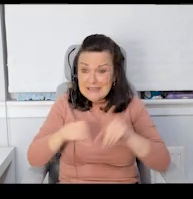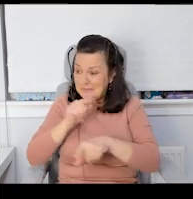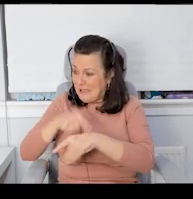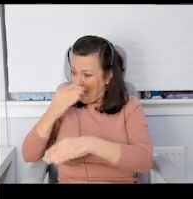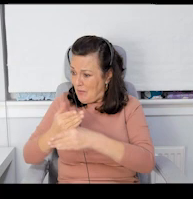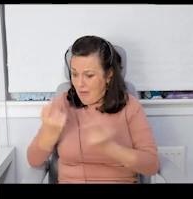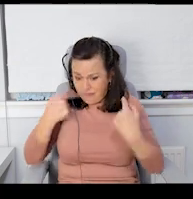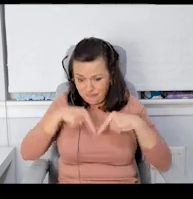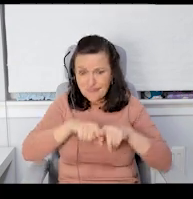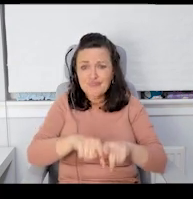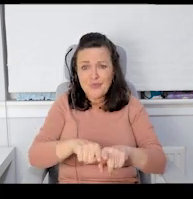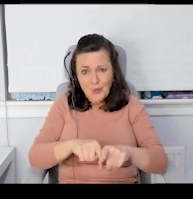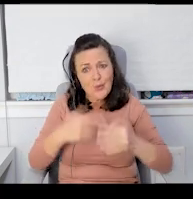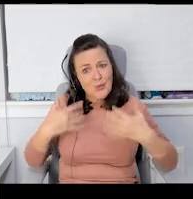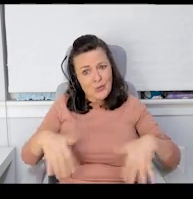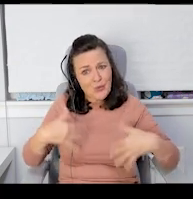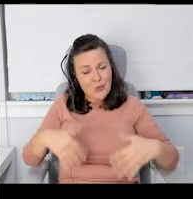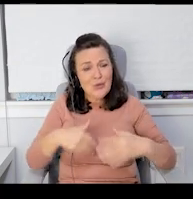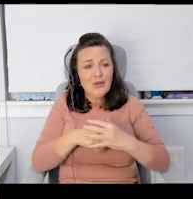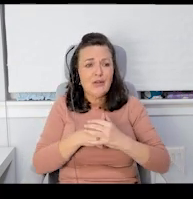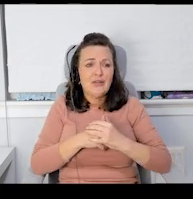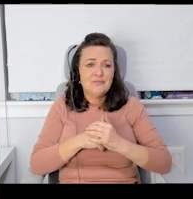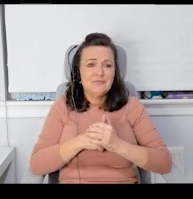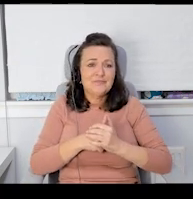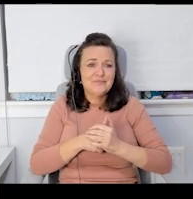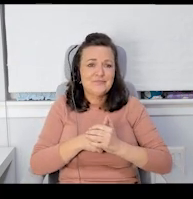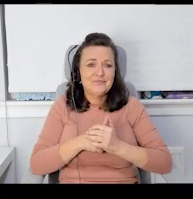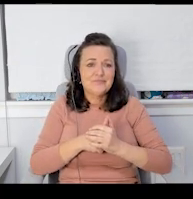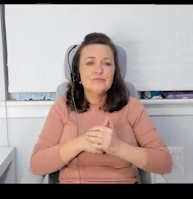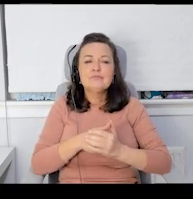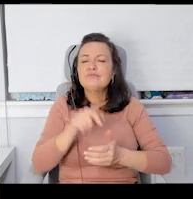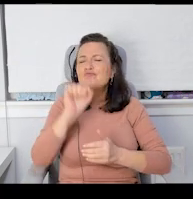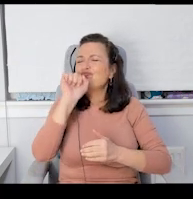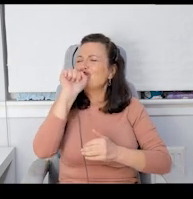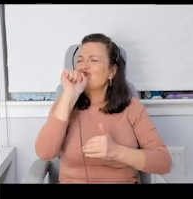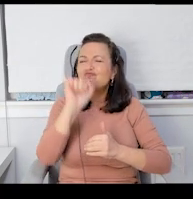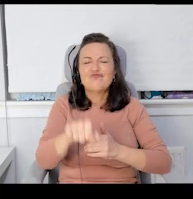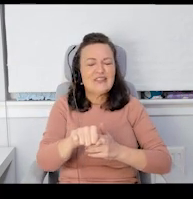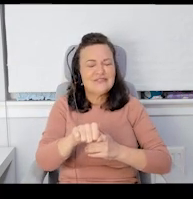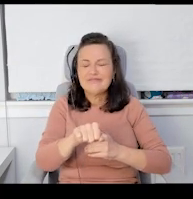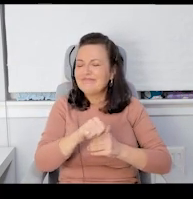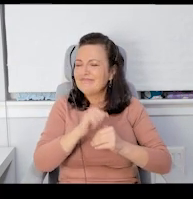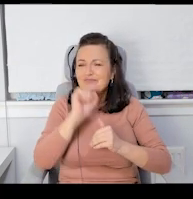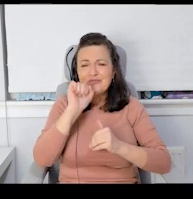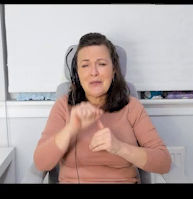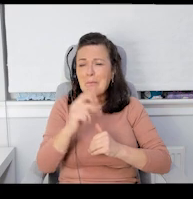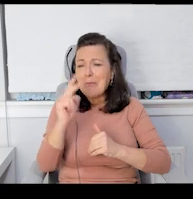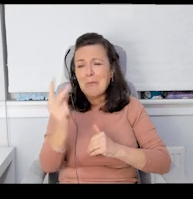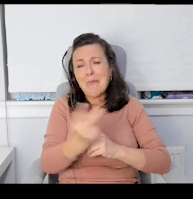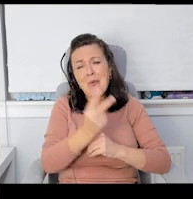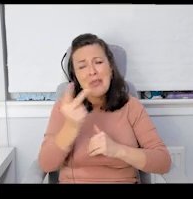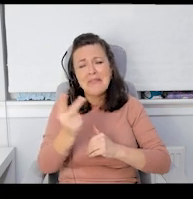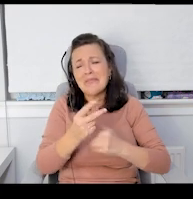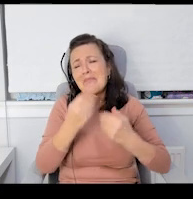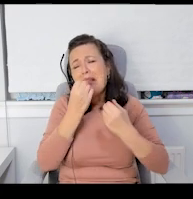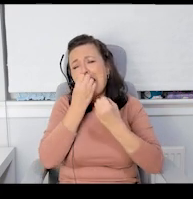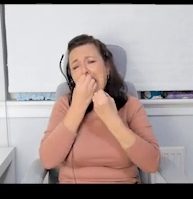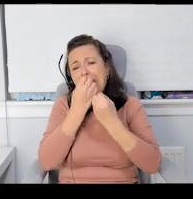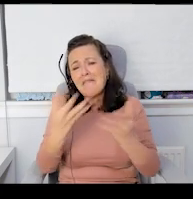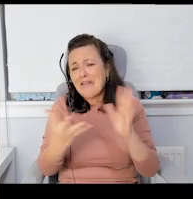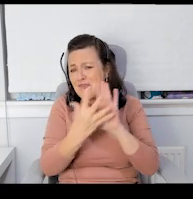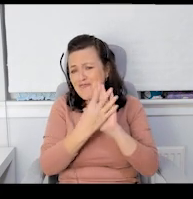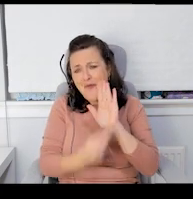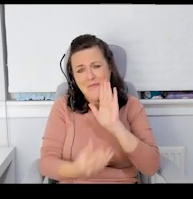I just wanted to add that. Absolutely, you're spot on, and it is about raising awareness. And I mean, the two of you are absolutely excellent